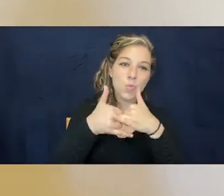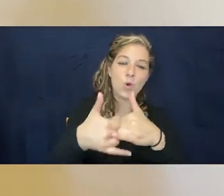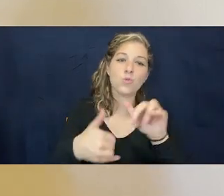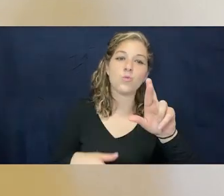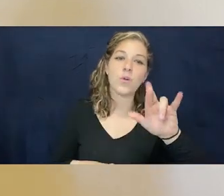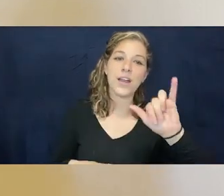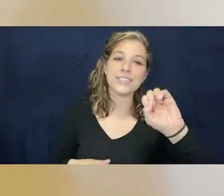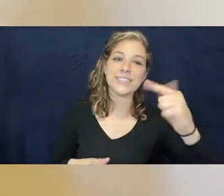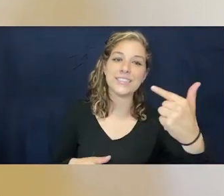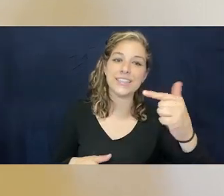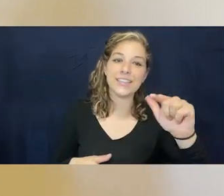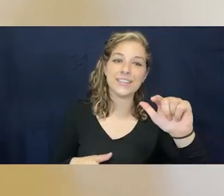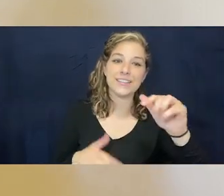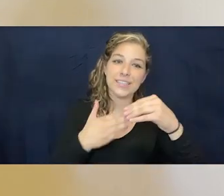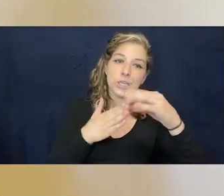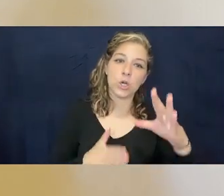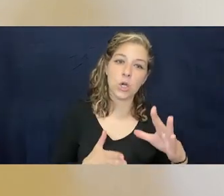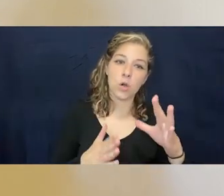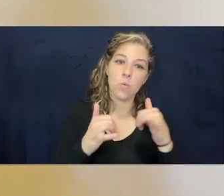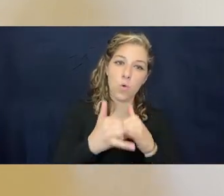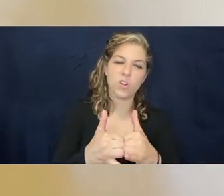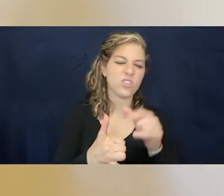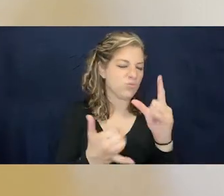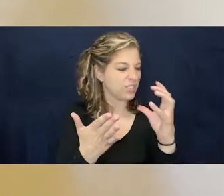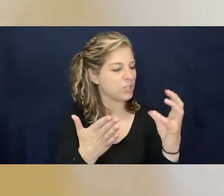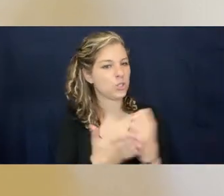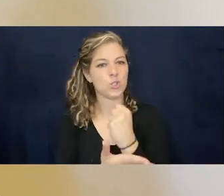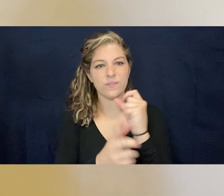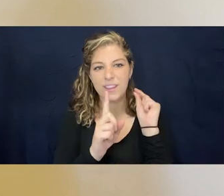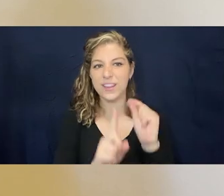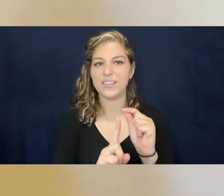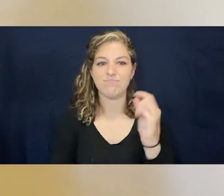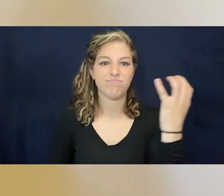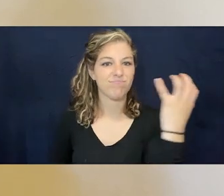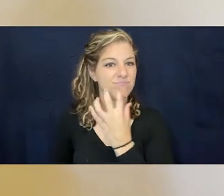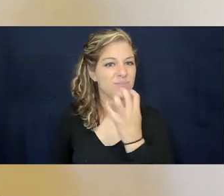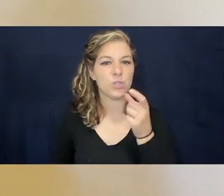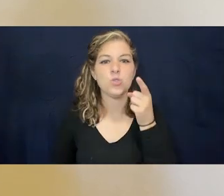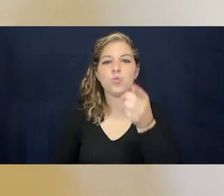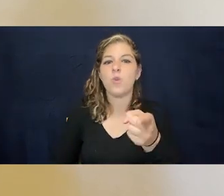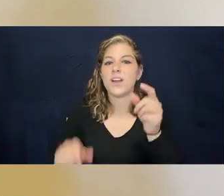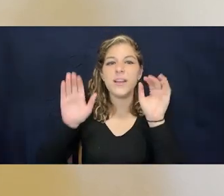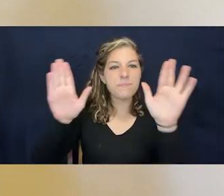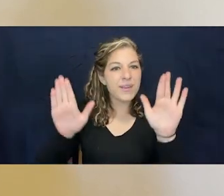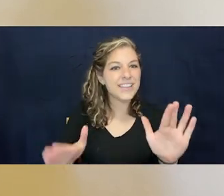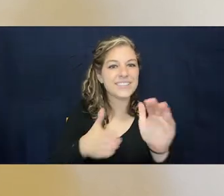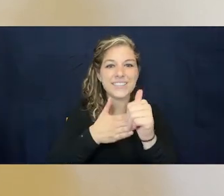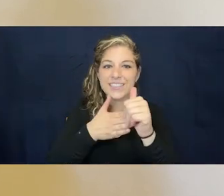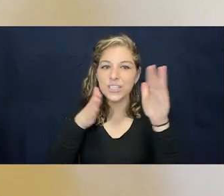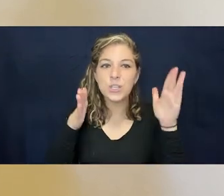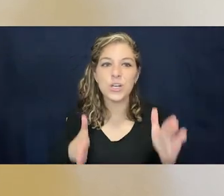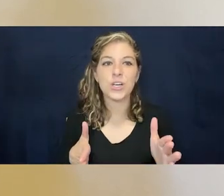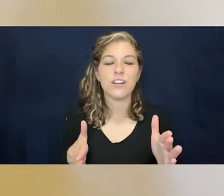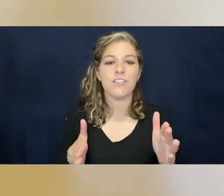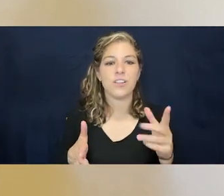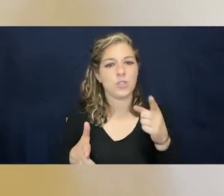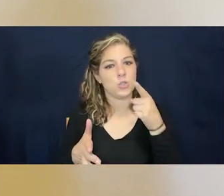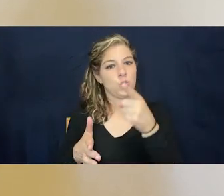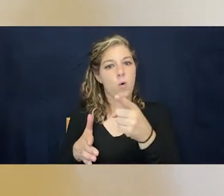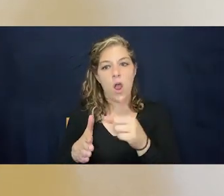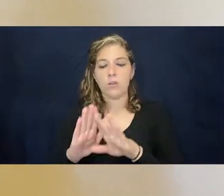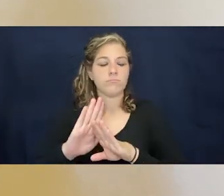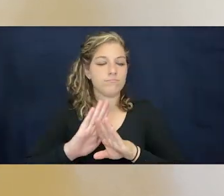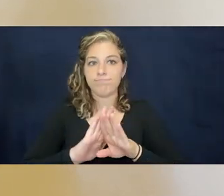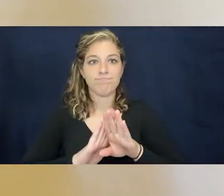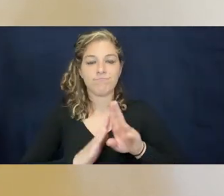Award. I could think of no one who is more deserving of this. You are an amazing leader, and you